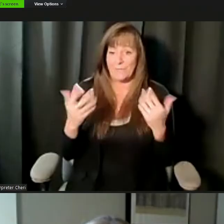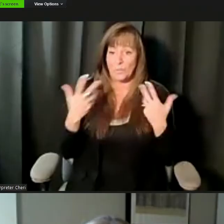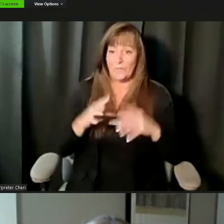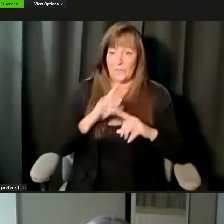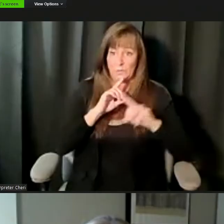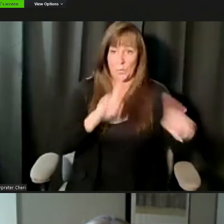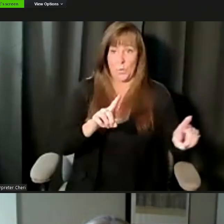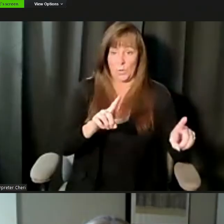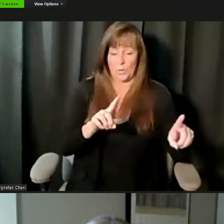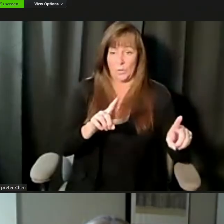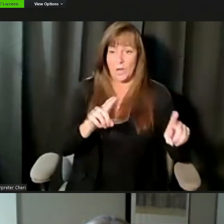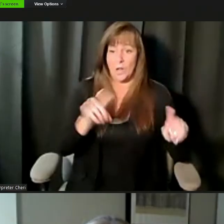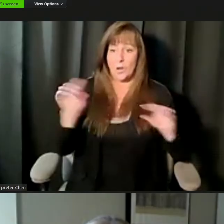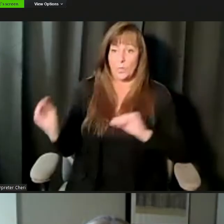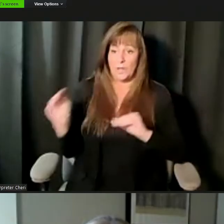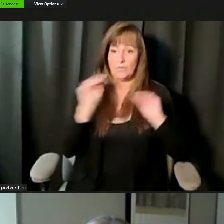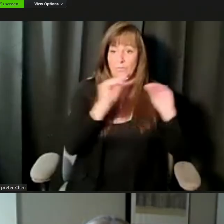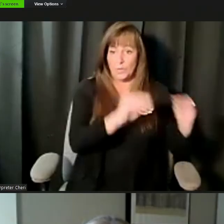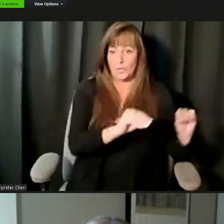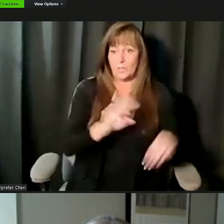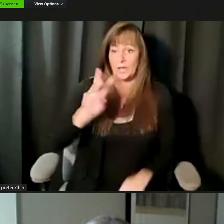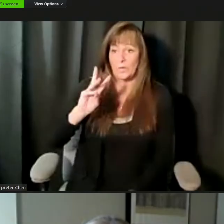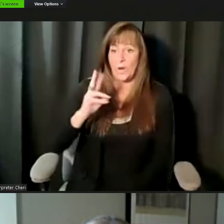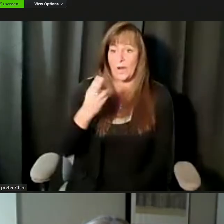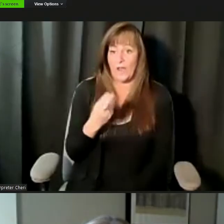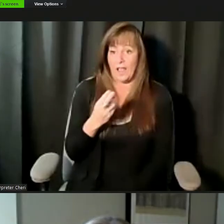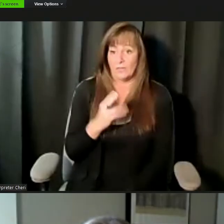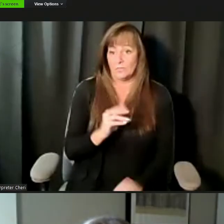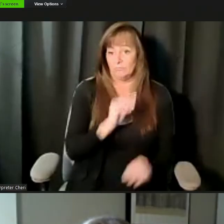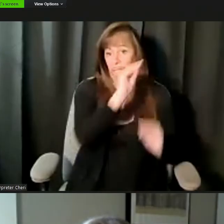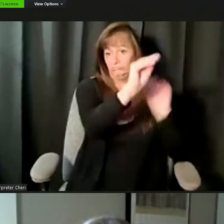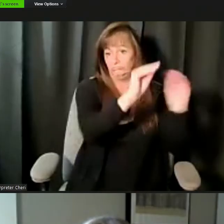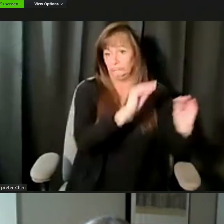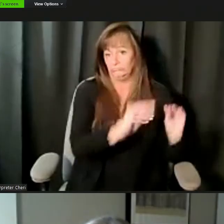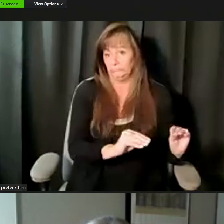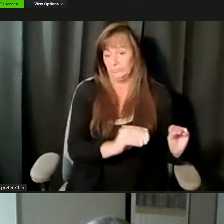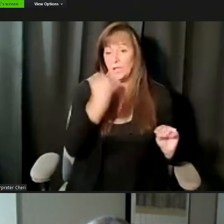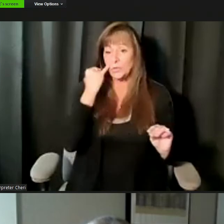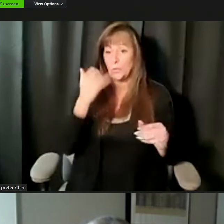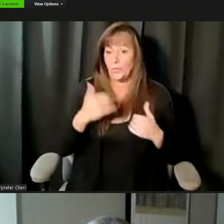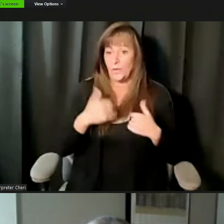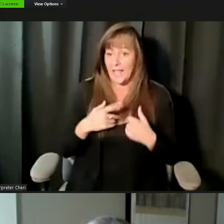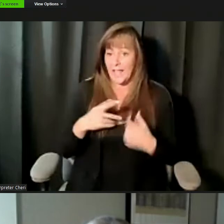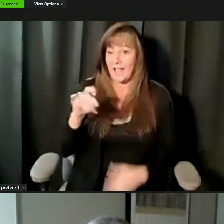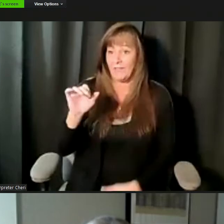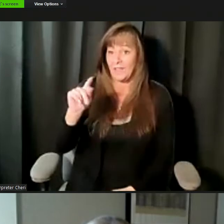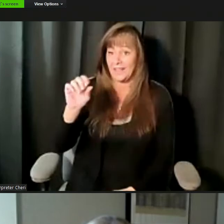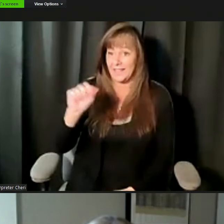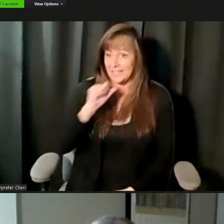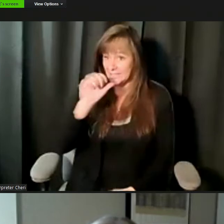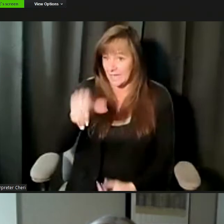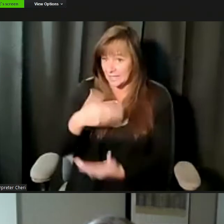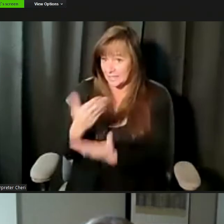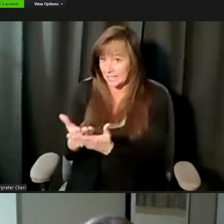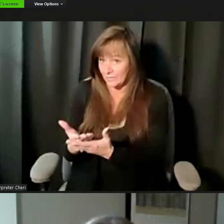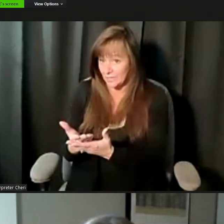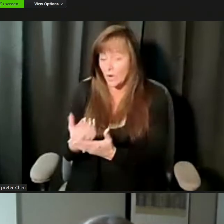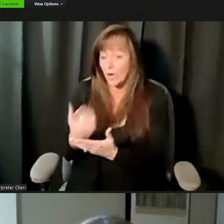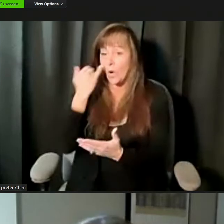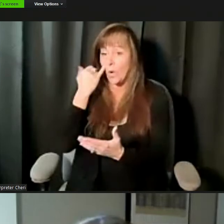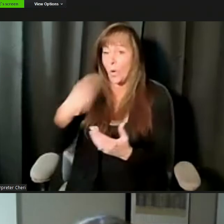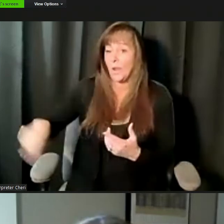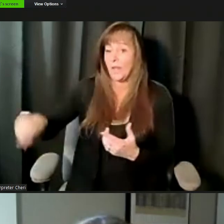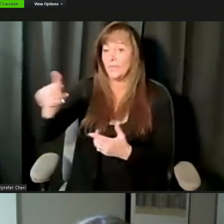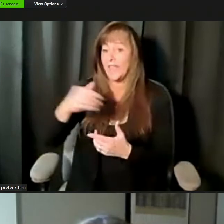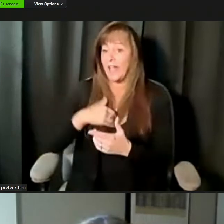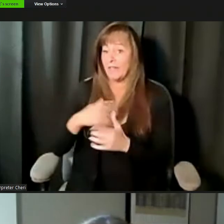warehouse. So if we do have ancillary kits that aren't delivered, or if somebody's experiencing a shortage, we'll get those delivered